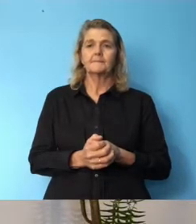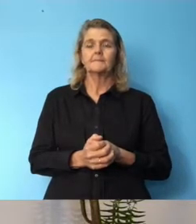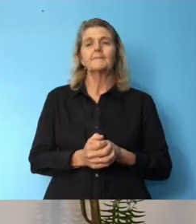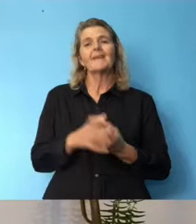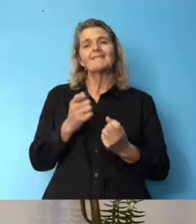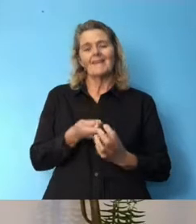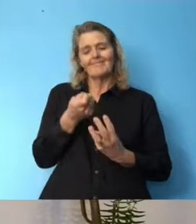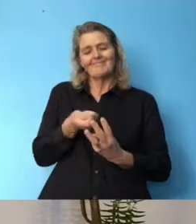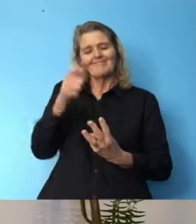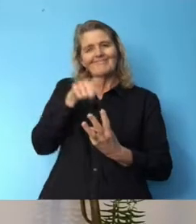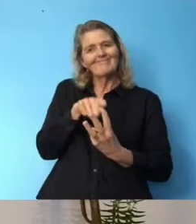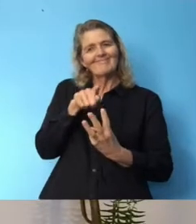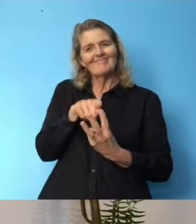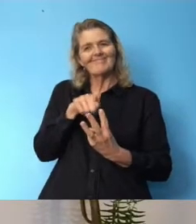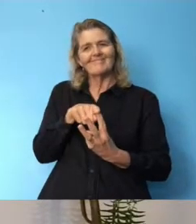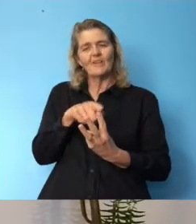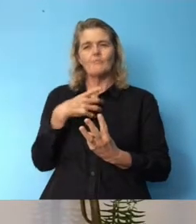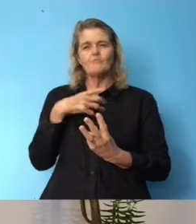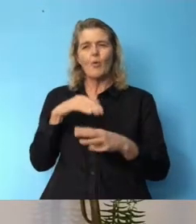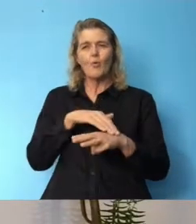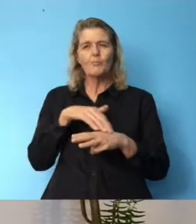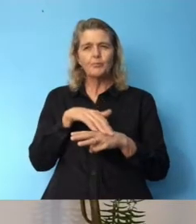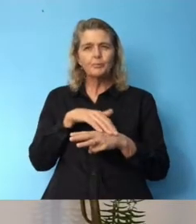And then I'm going to move to the green that's got more blue in it,